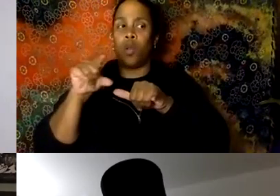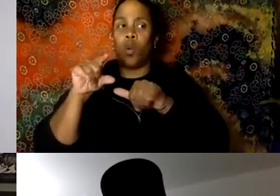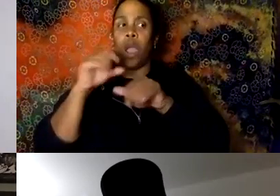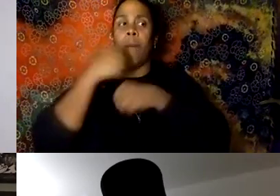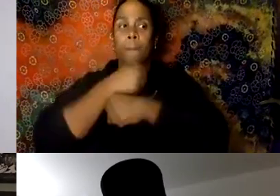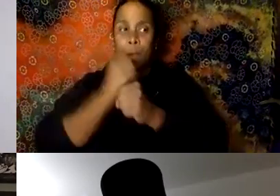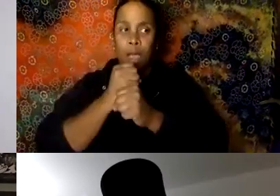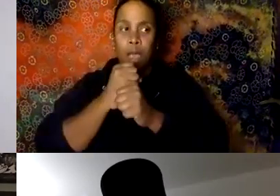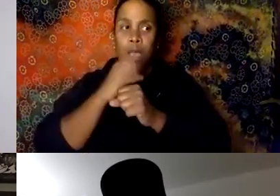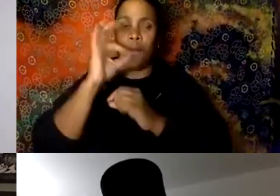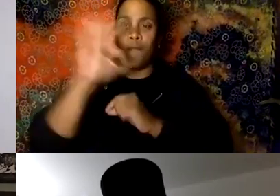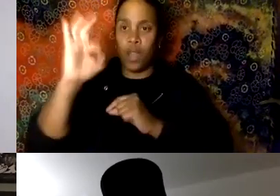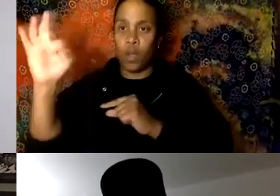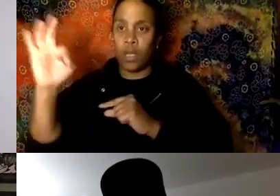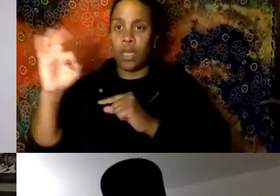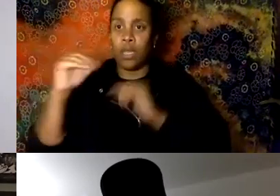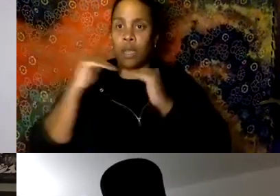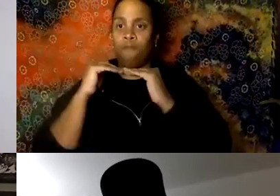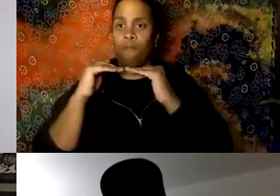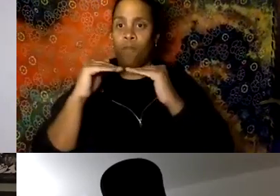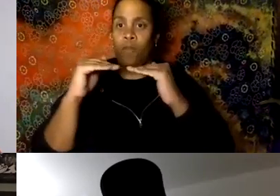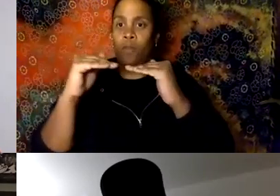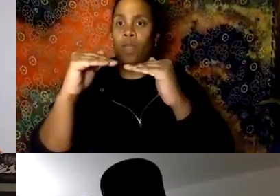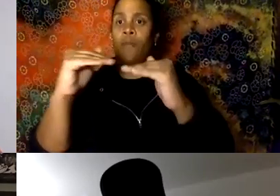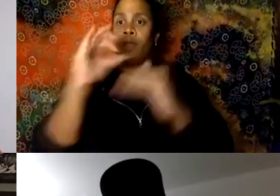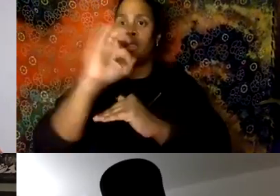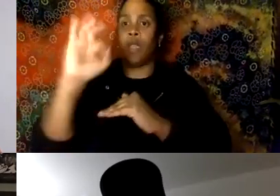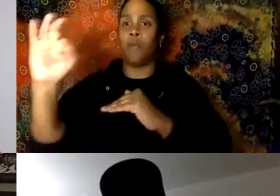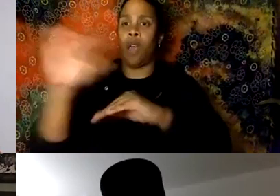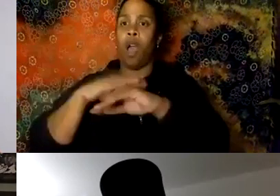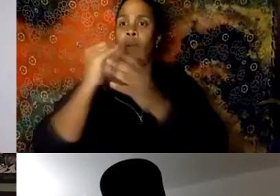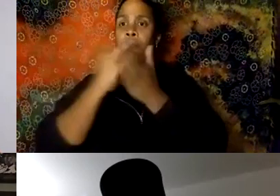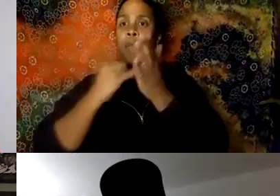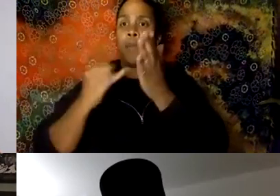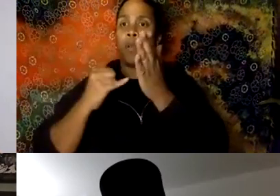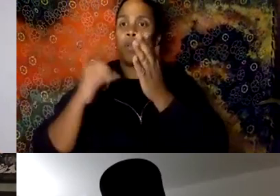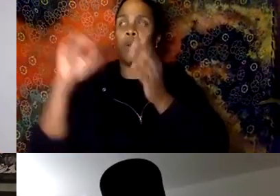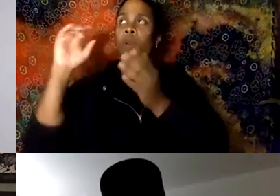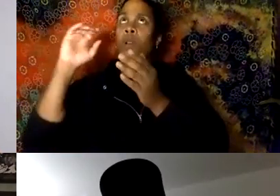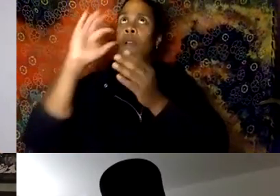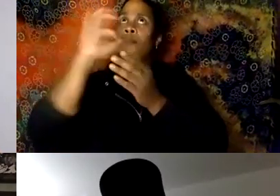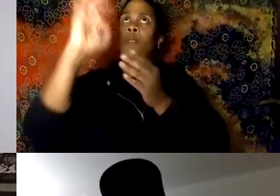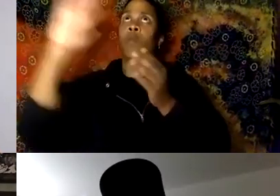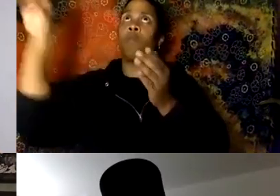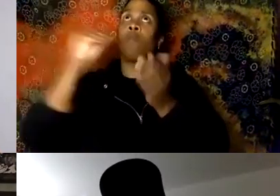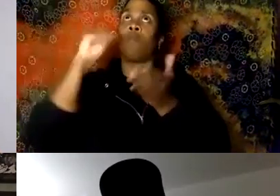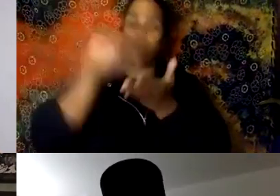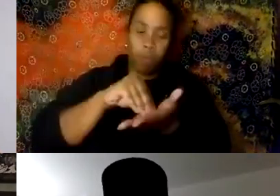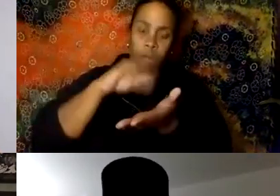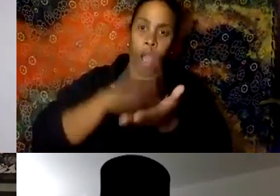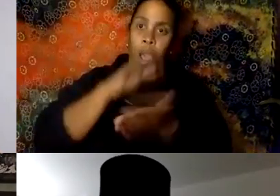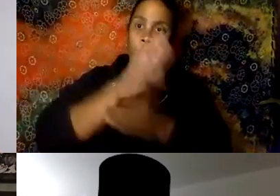that are they're stabilized. So they become stabilized on the paper and you're bringing them into a physicality. So that way it